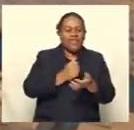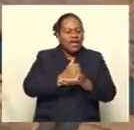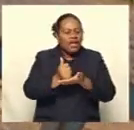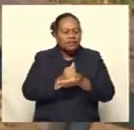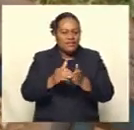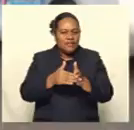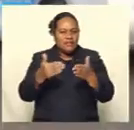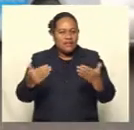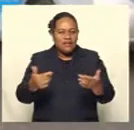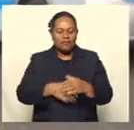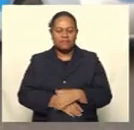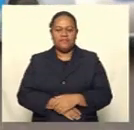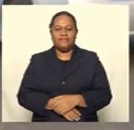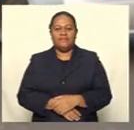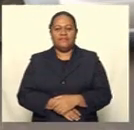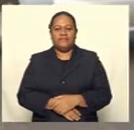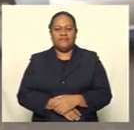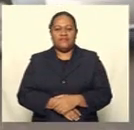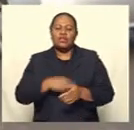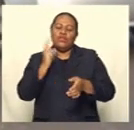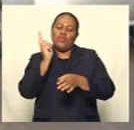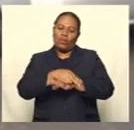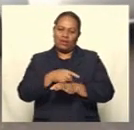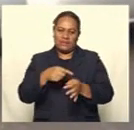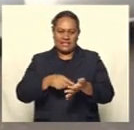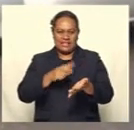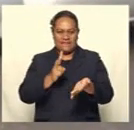not exposed. We watch TV every day